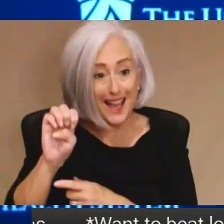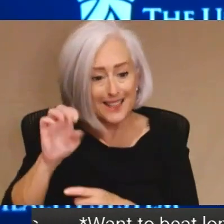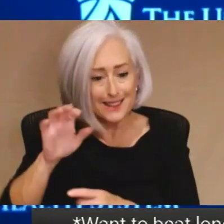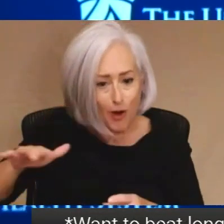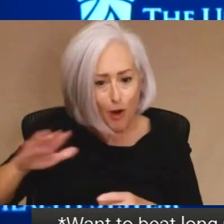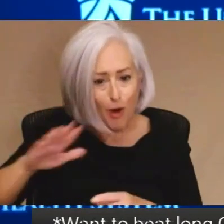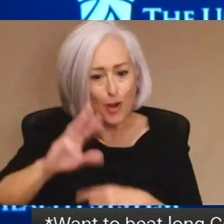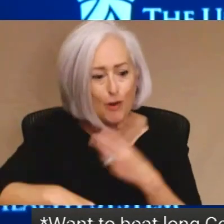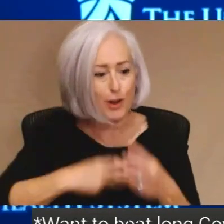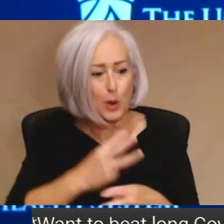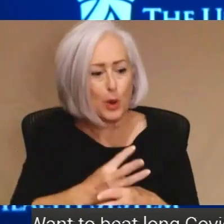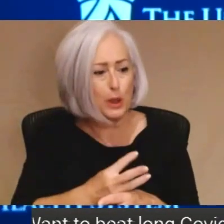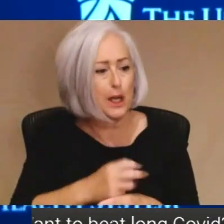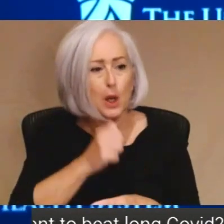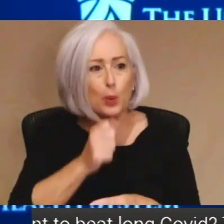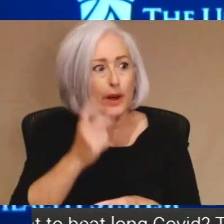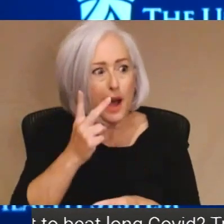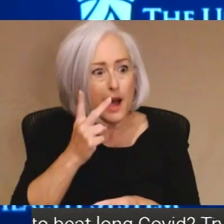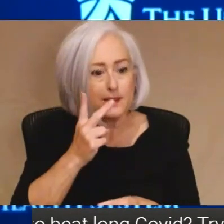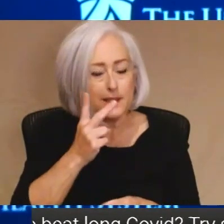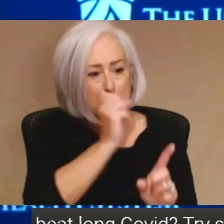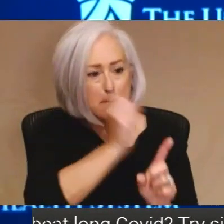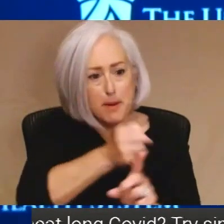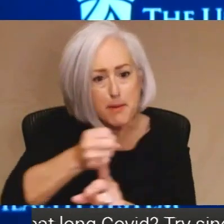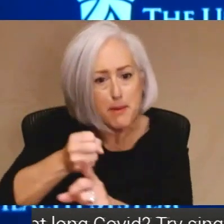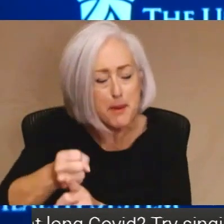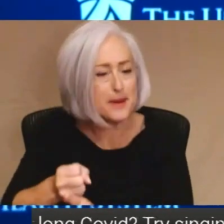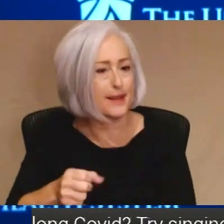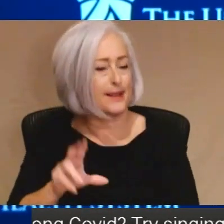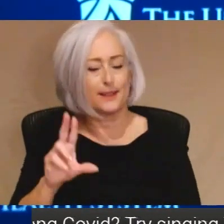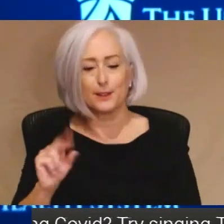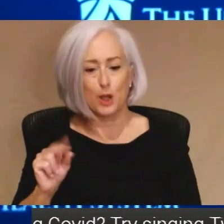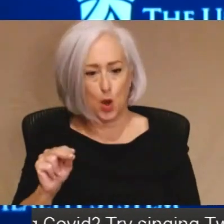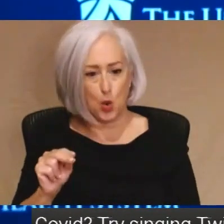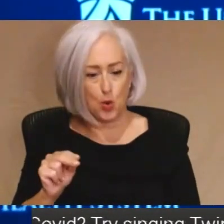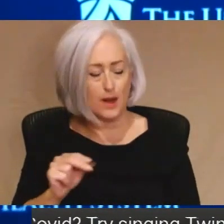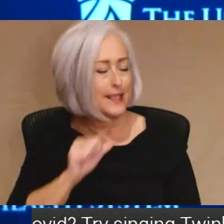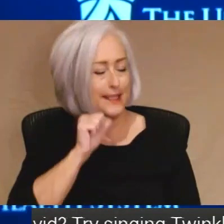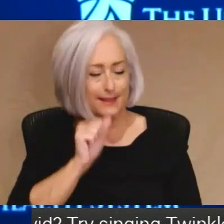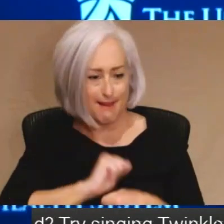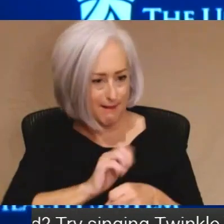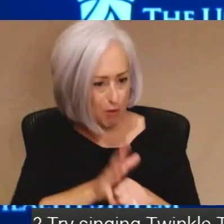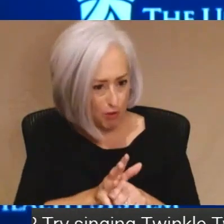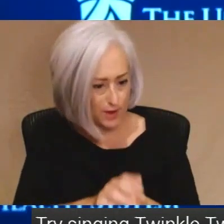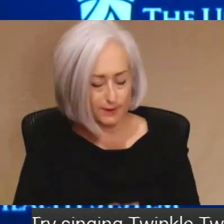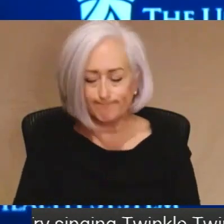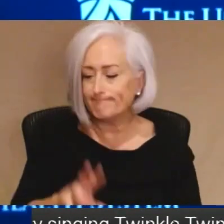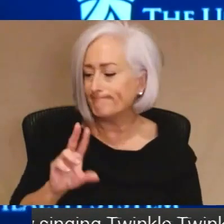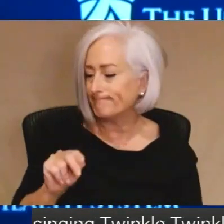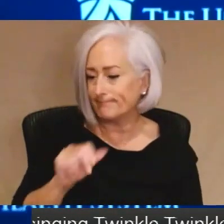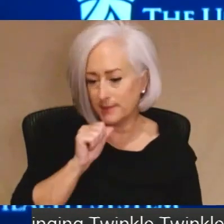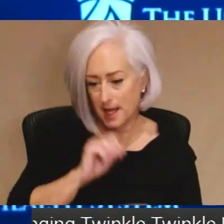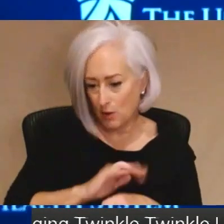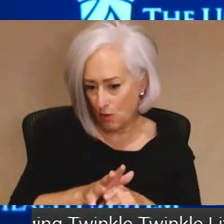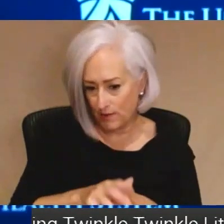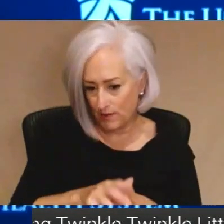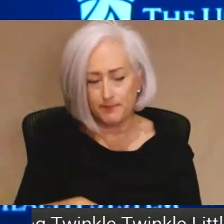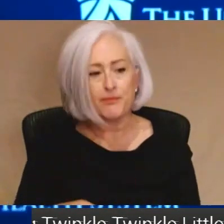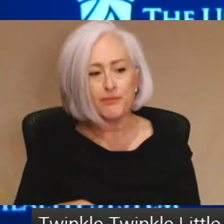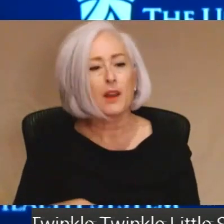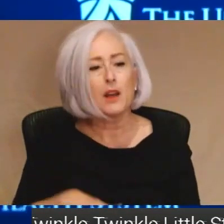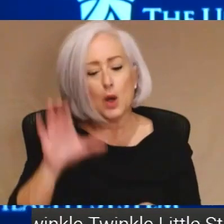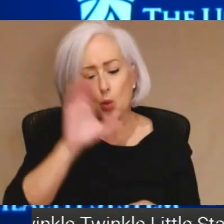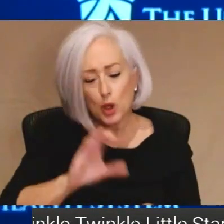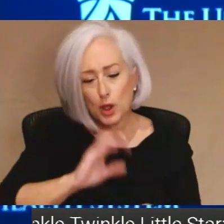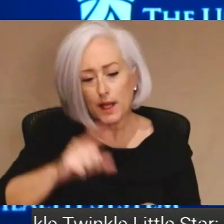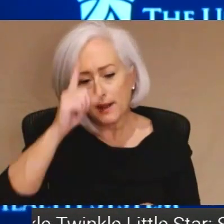corner. This is not COVID. This is not COVID. But what we're looking for is something different than the normal just vomiting and